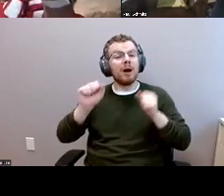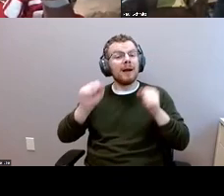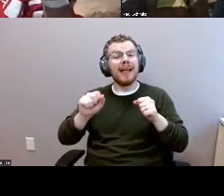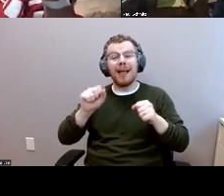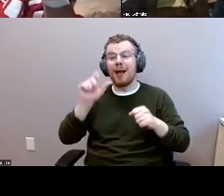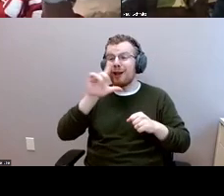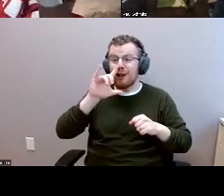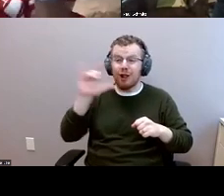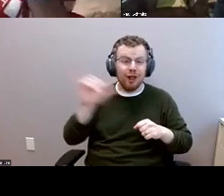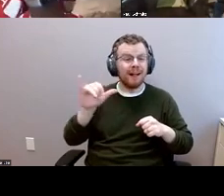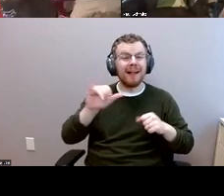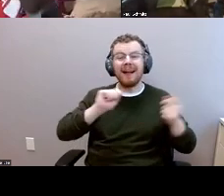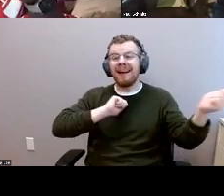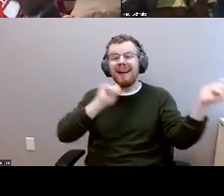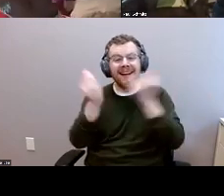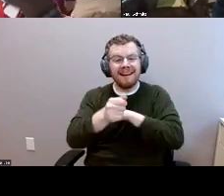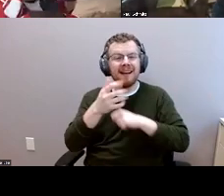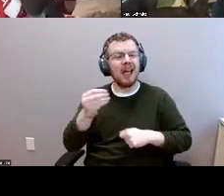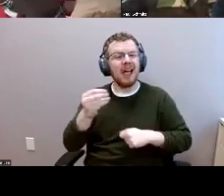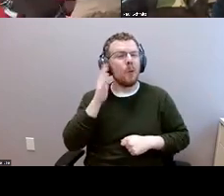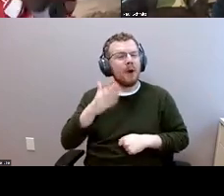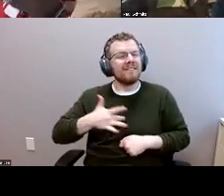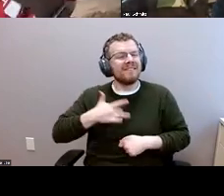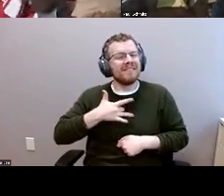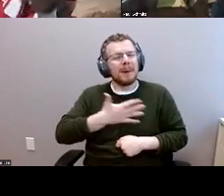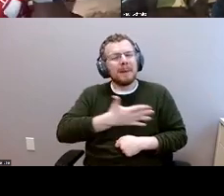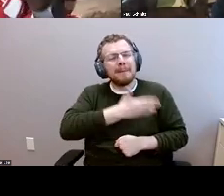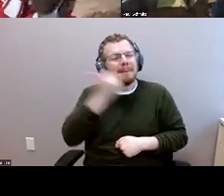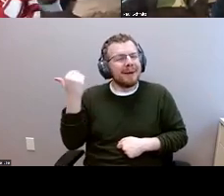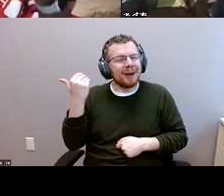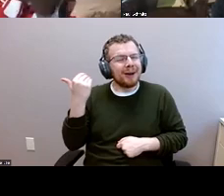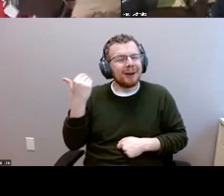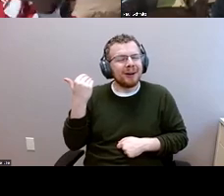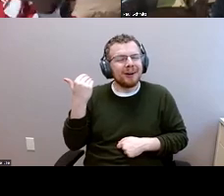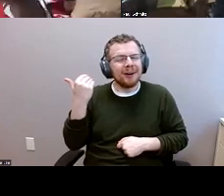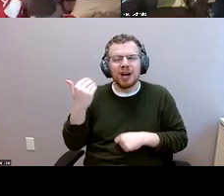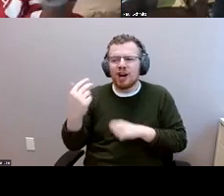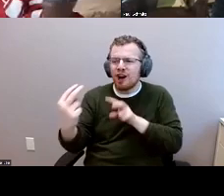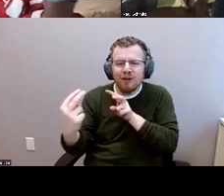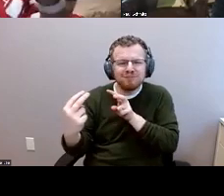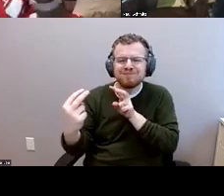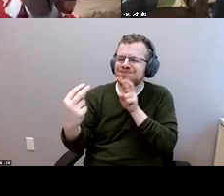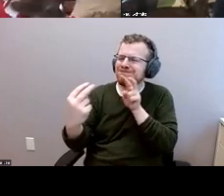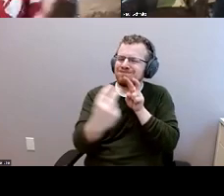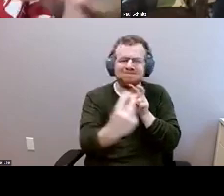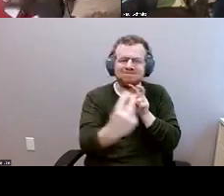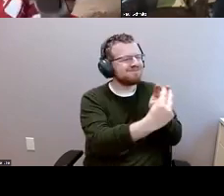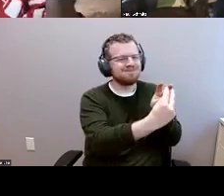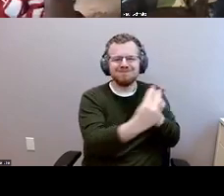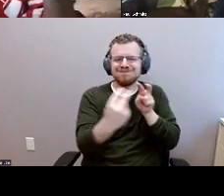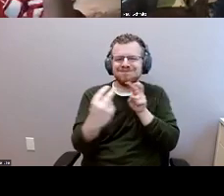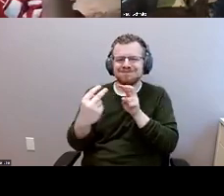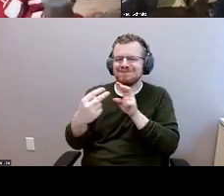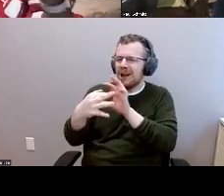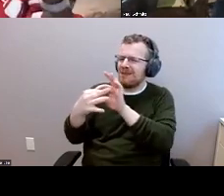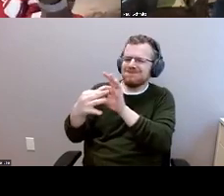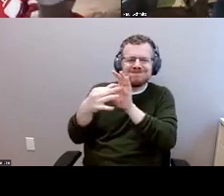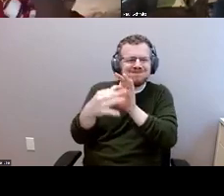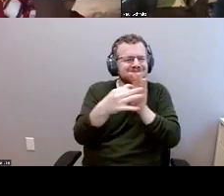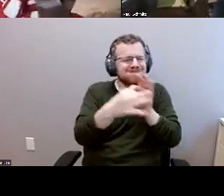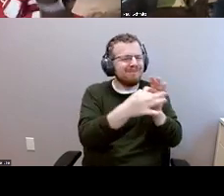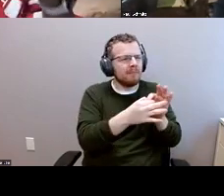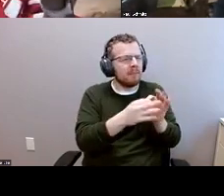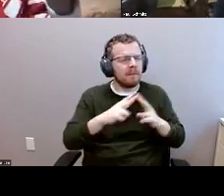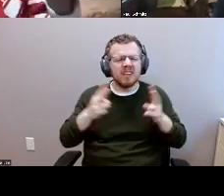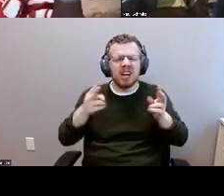feel like when we can hold each other in the intimacy of each other in such a